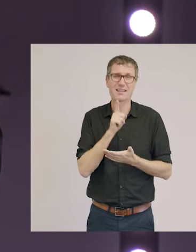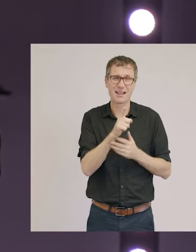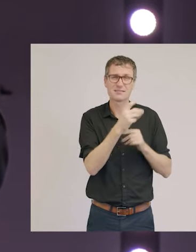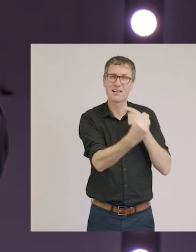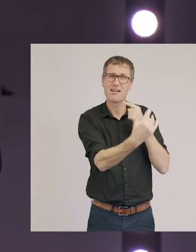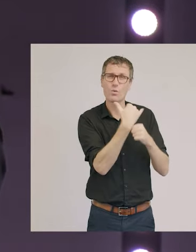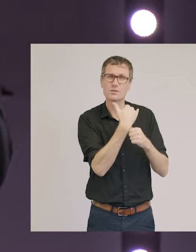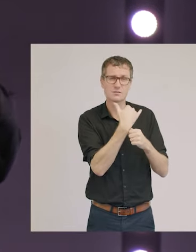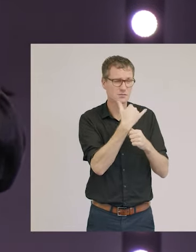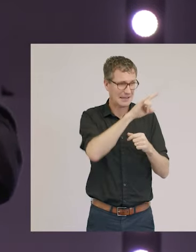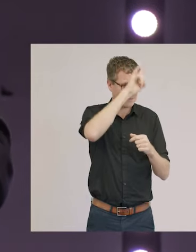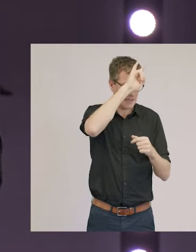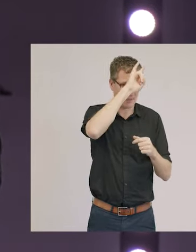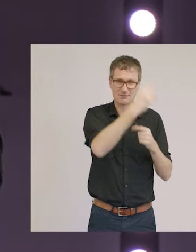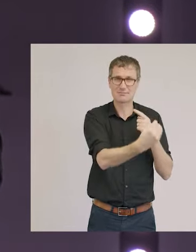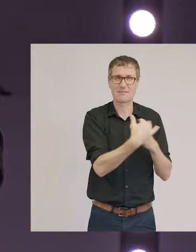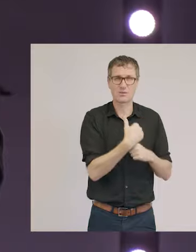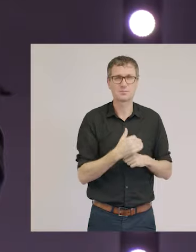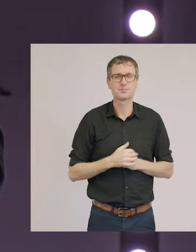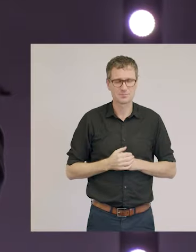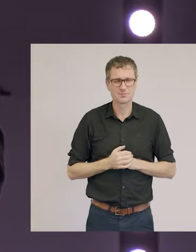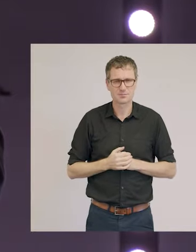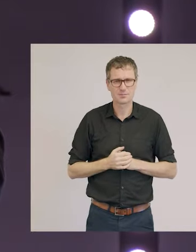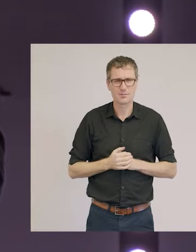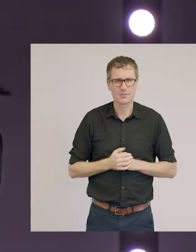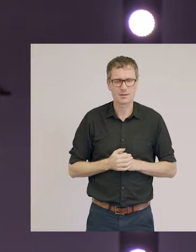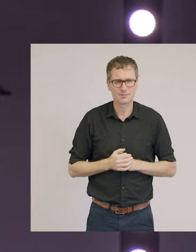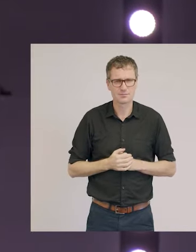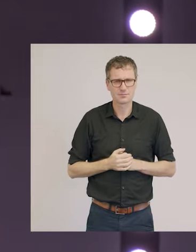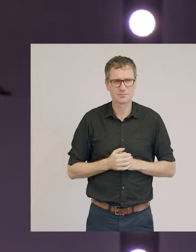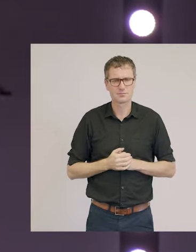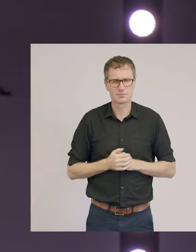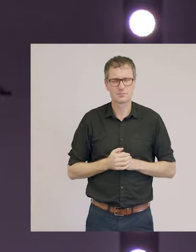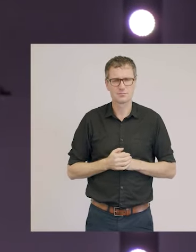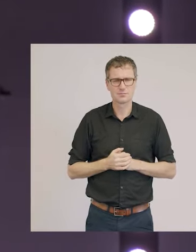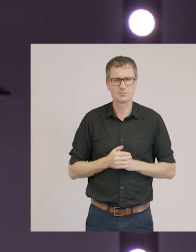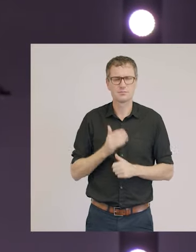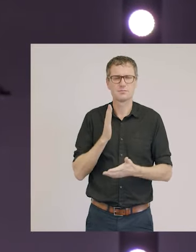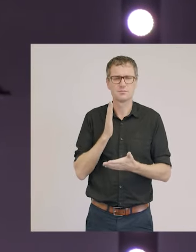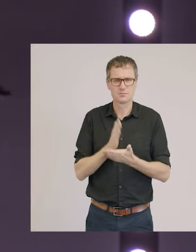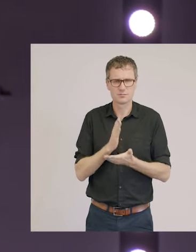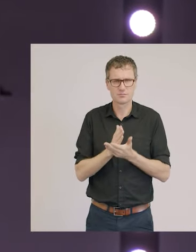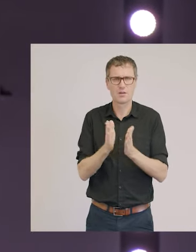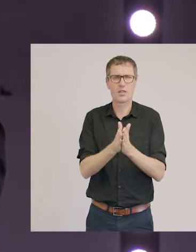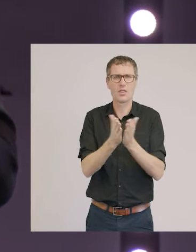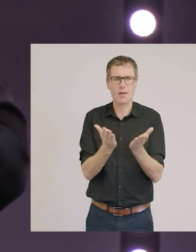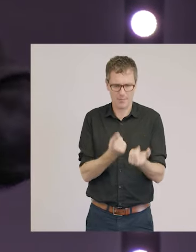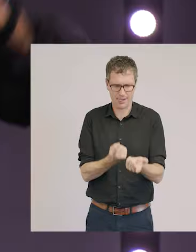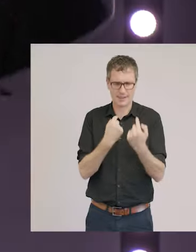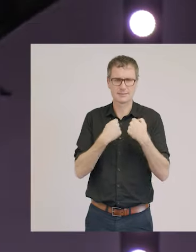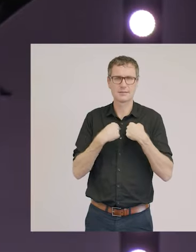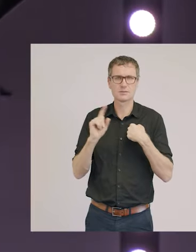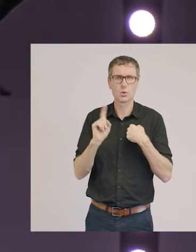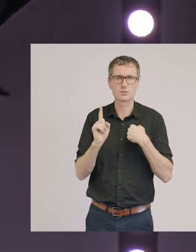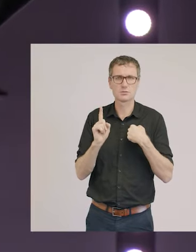The doctrine of spirits and demons. It's absolutely dangerous. You know, the biblical way of looking at the Bible